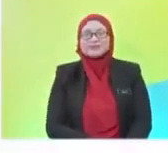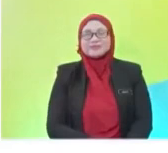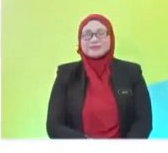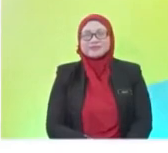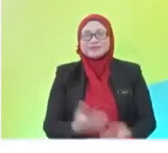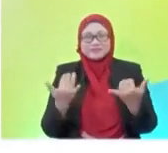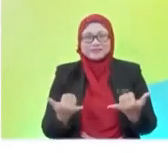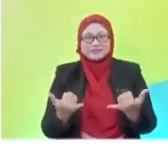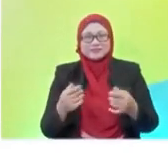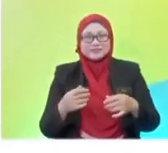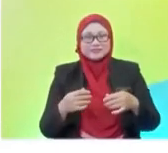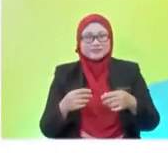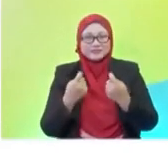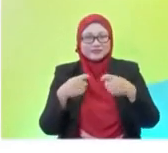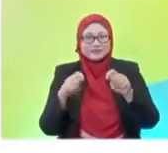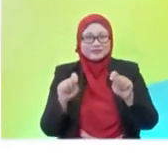this.